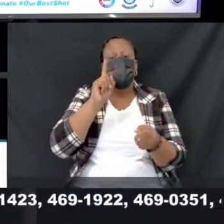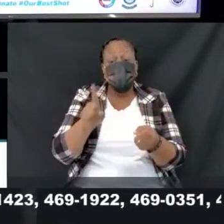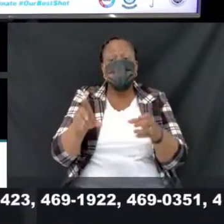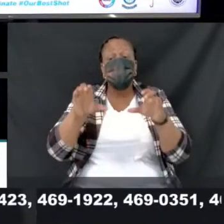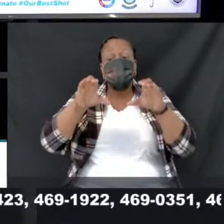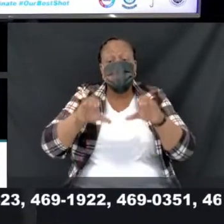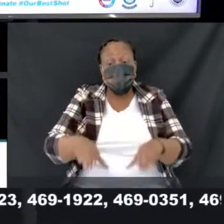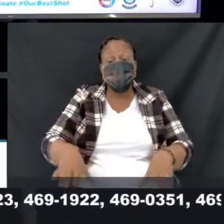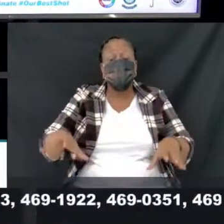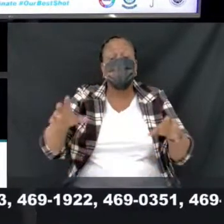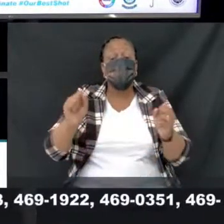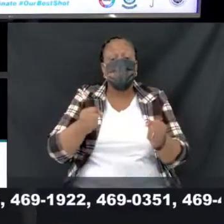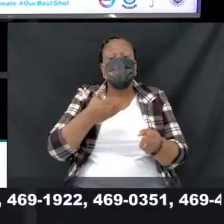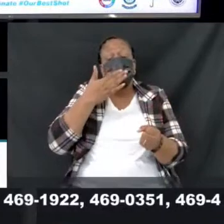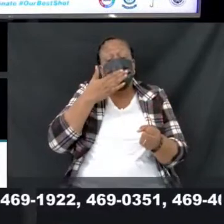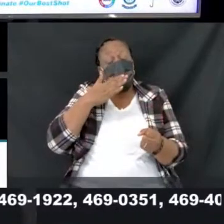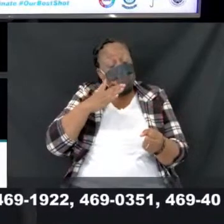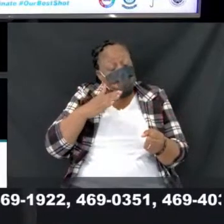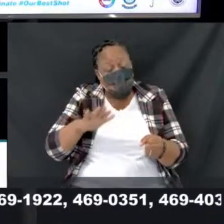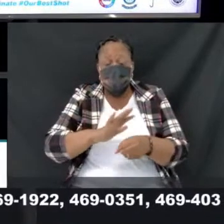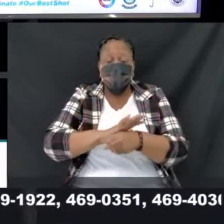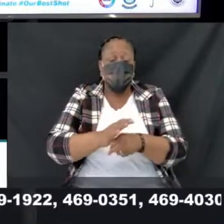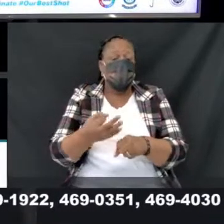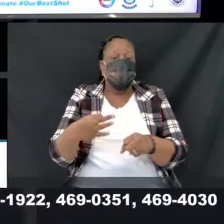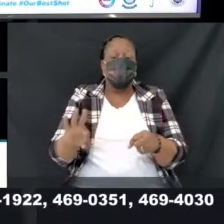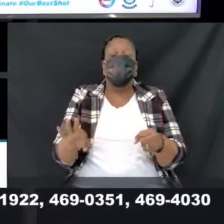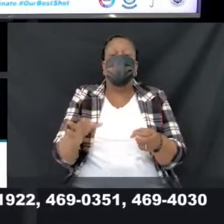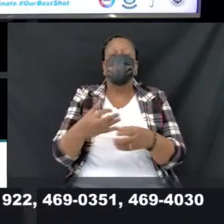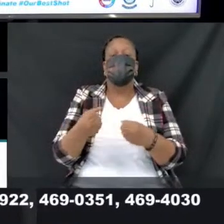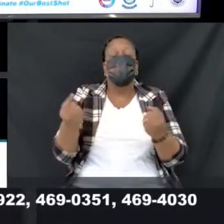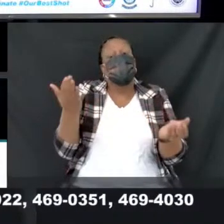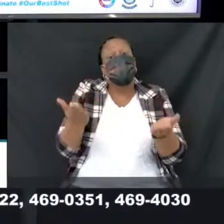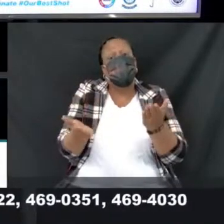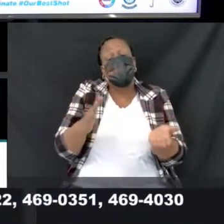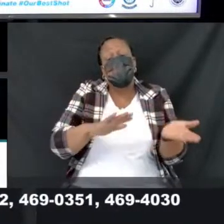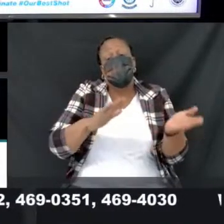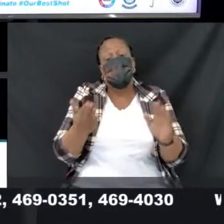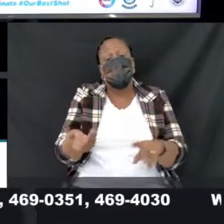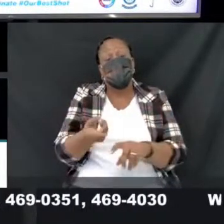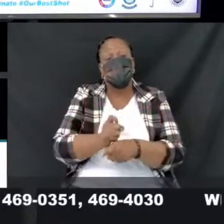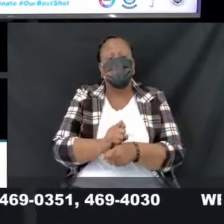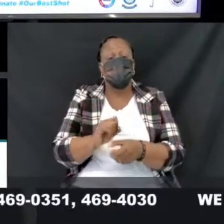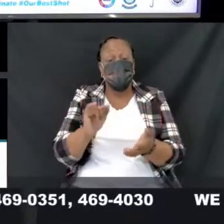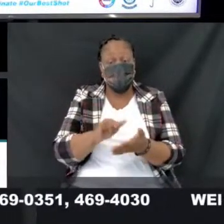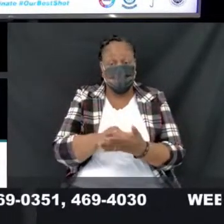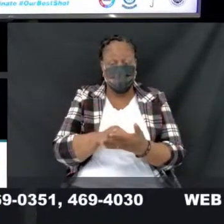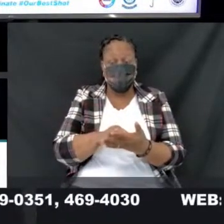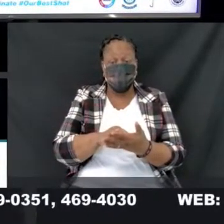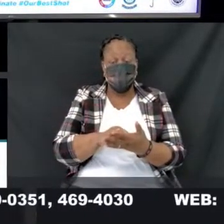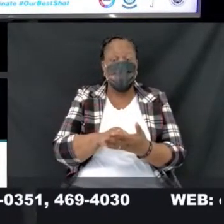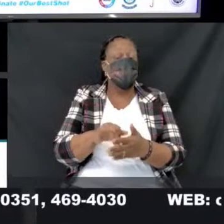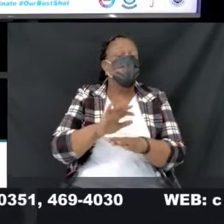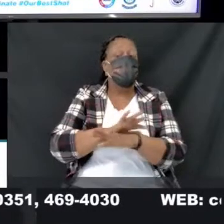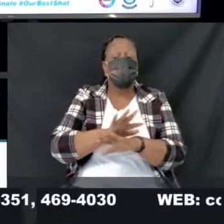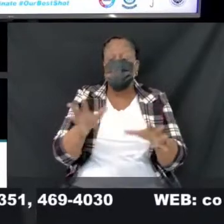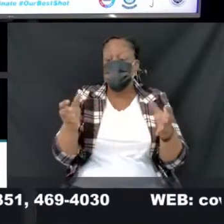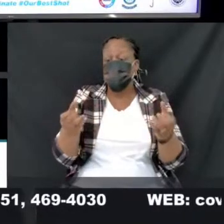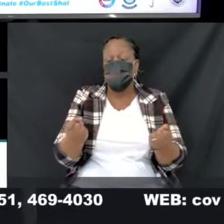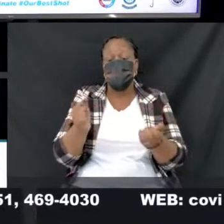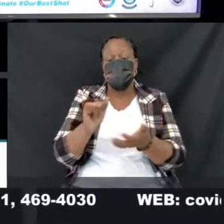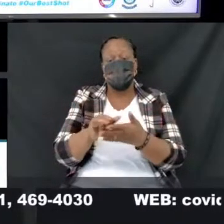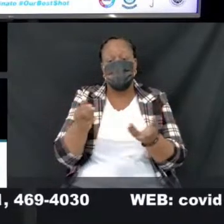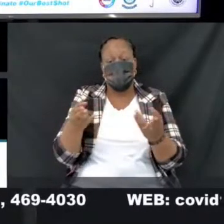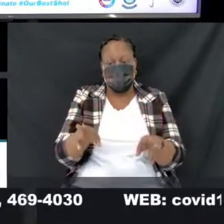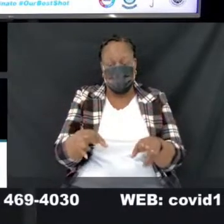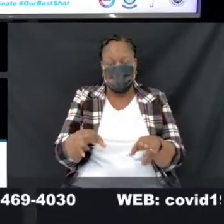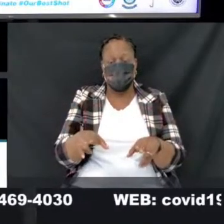severe disease and dying from COVID-19. If you do survive, you remain at higher risk of getting reinfected and